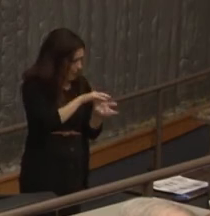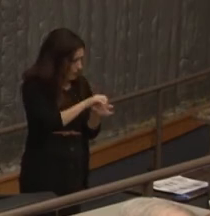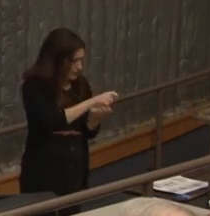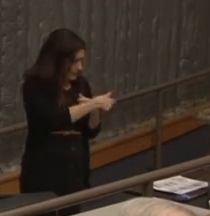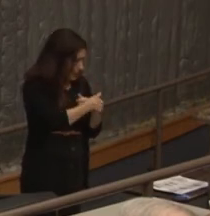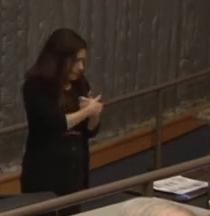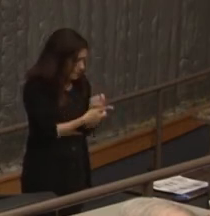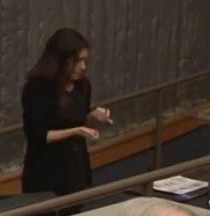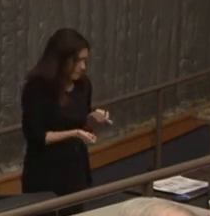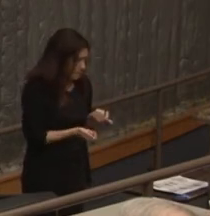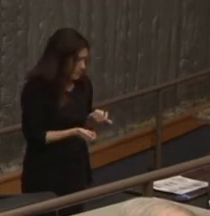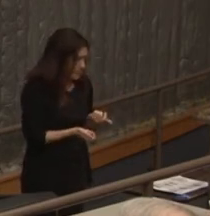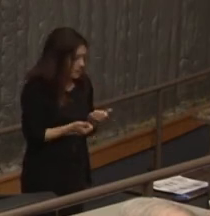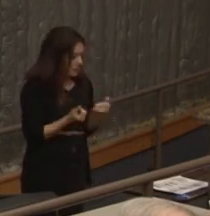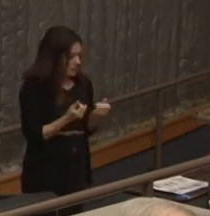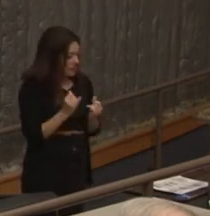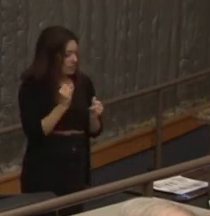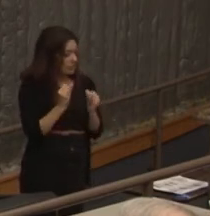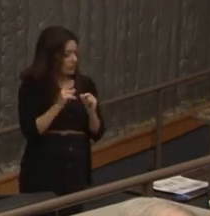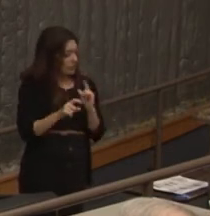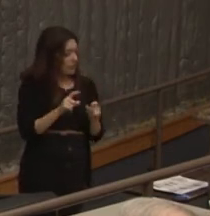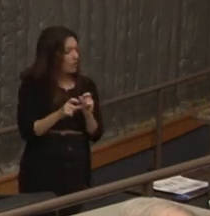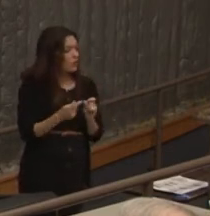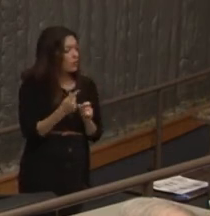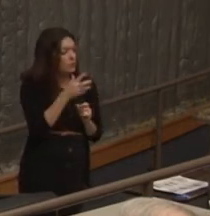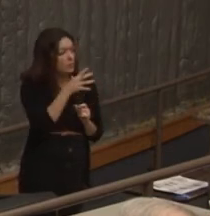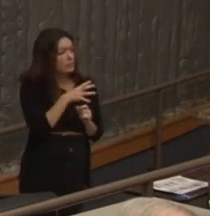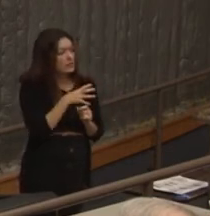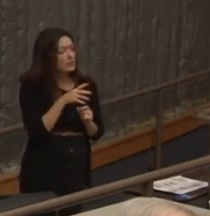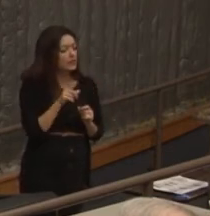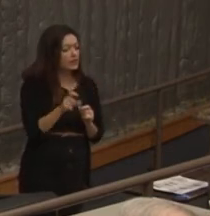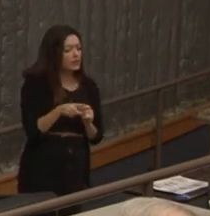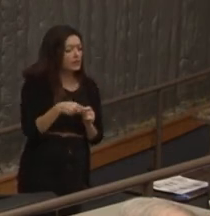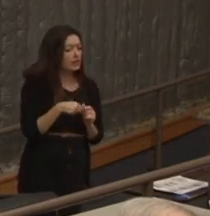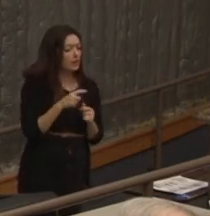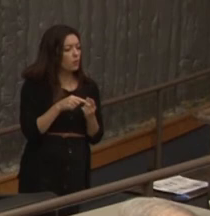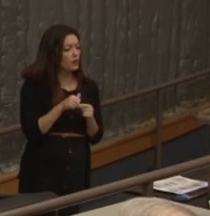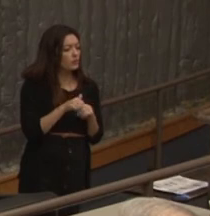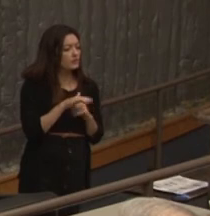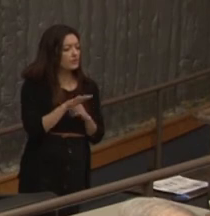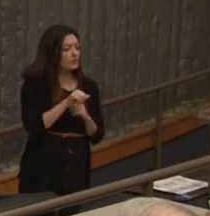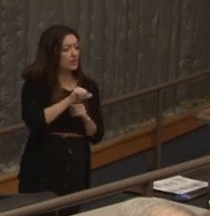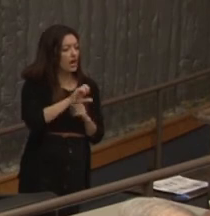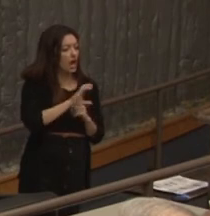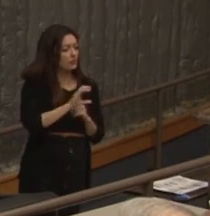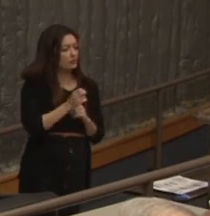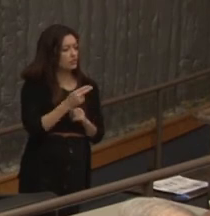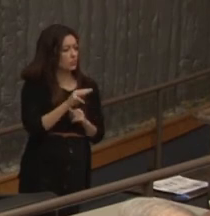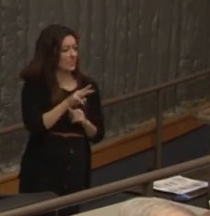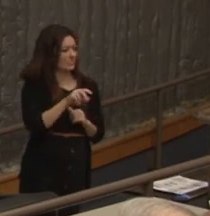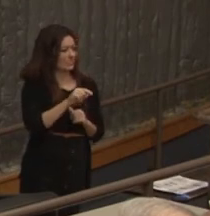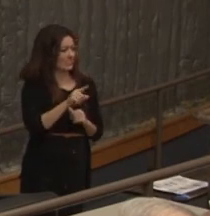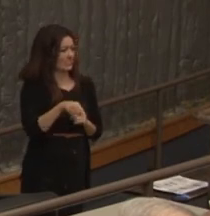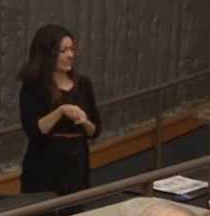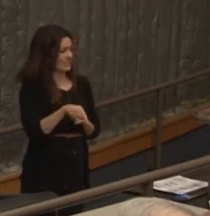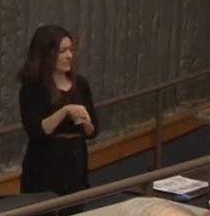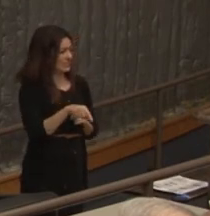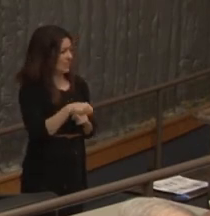in 1945. So he interviewed one woman. He says, when I was sent to Auschwitz, and he actually said, Auschwitz, what was that? In